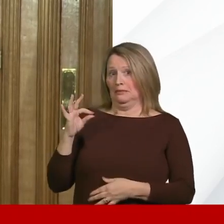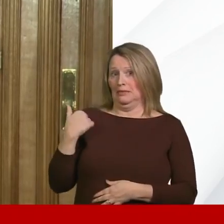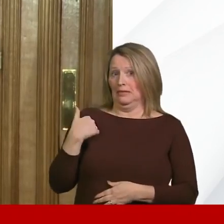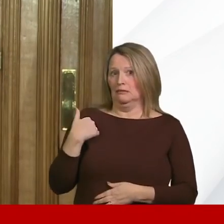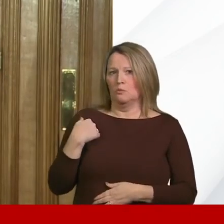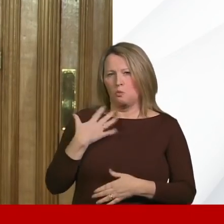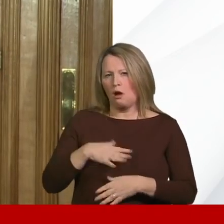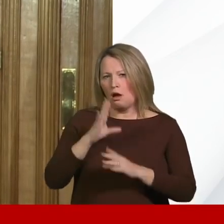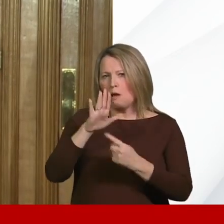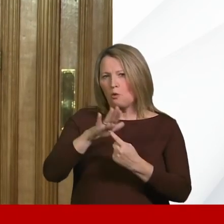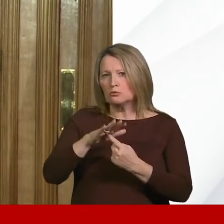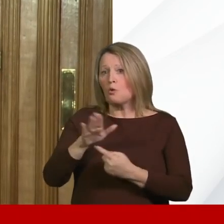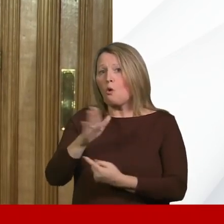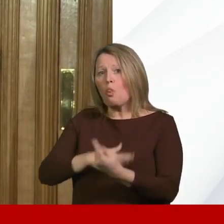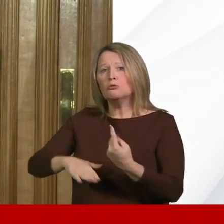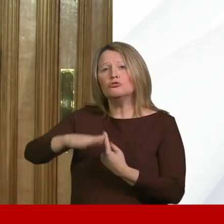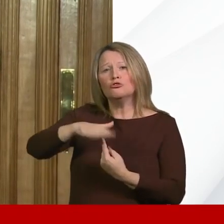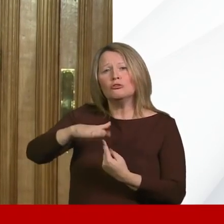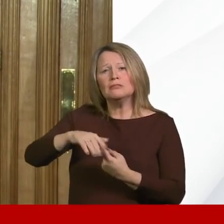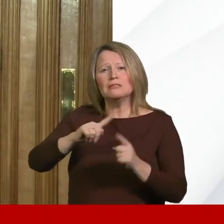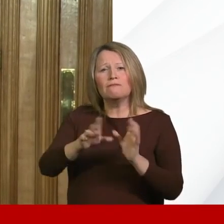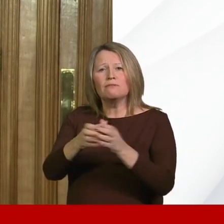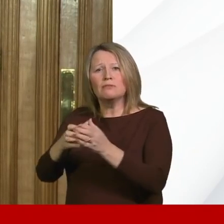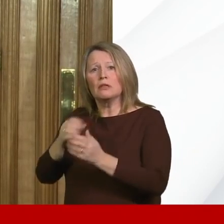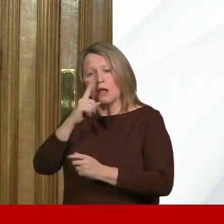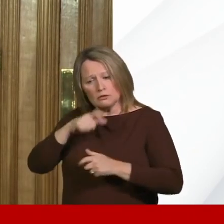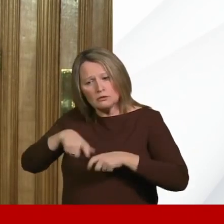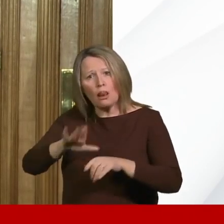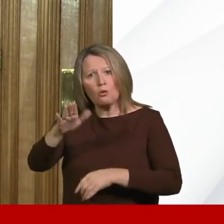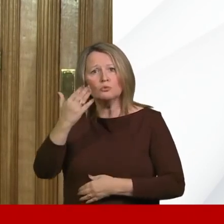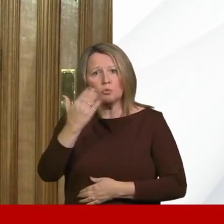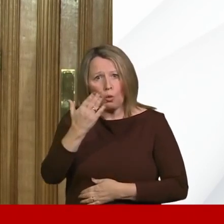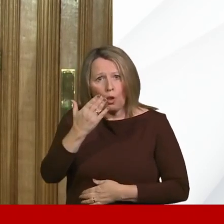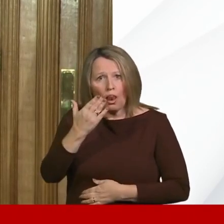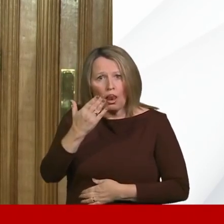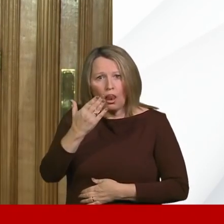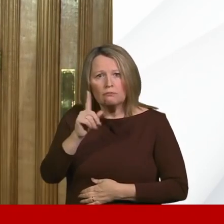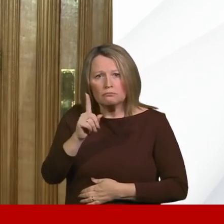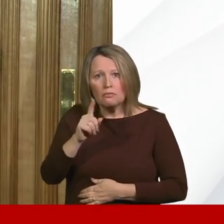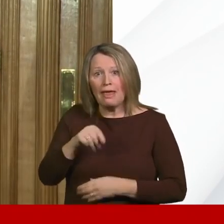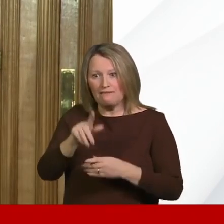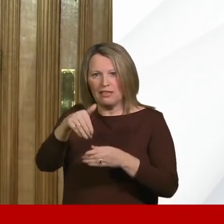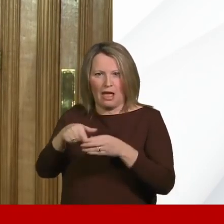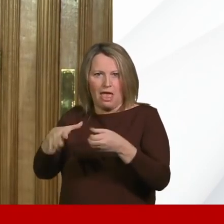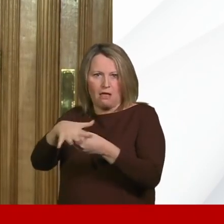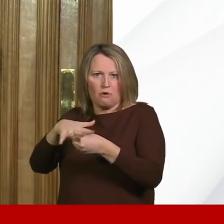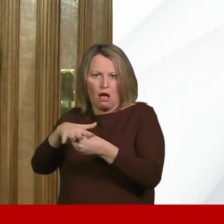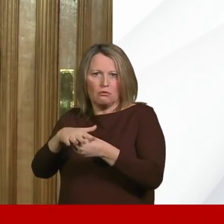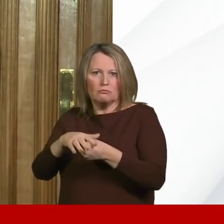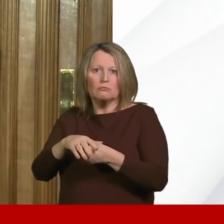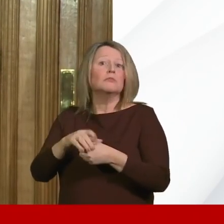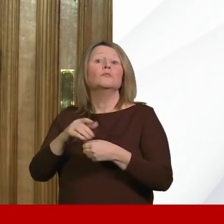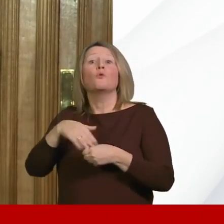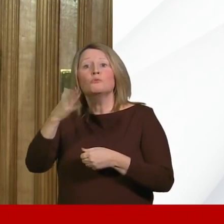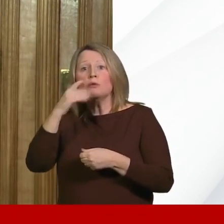important that children of key workers, pupils of key worker parents, and we'll